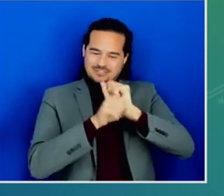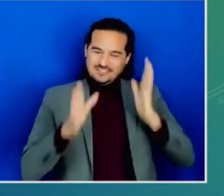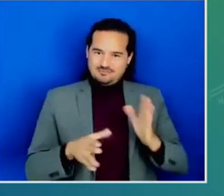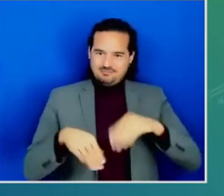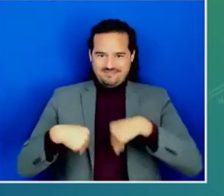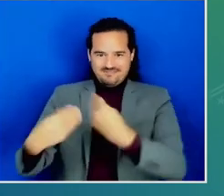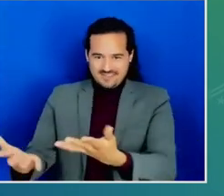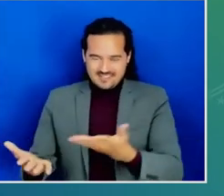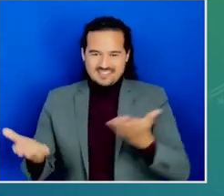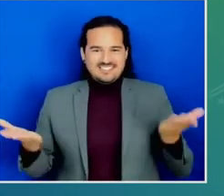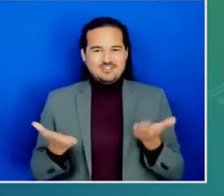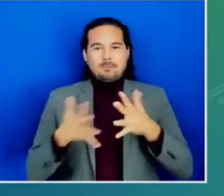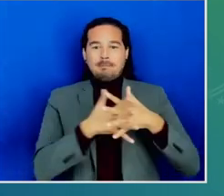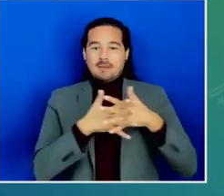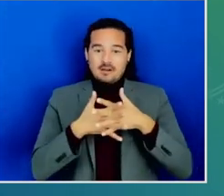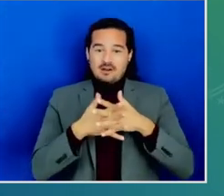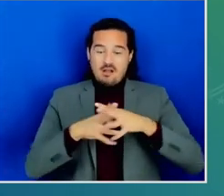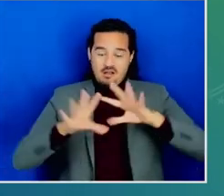Altogether, this will mean